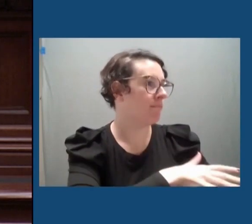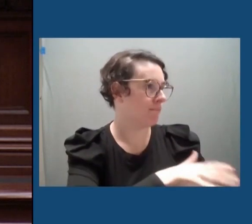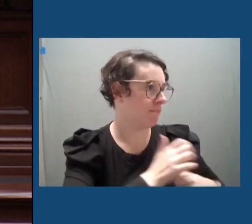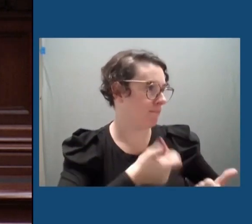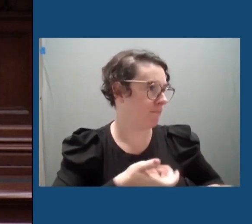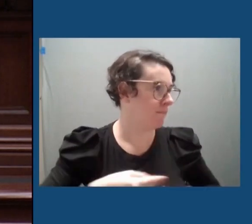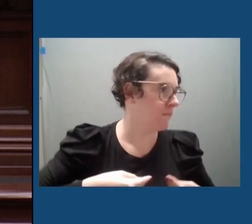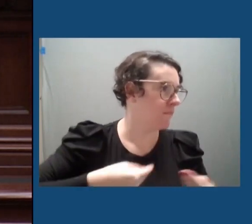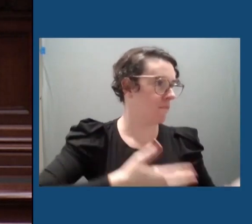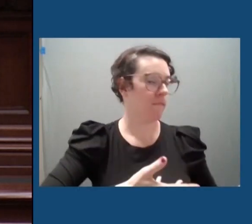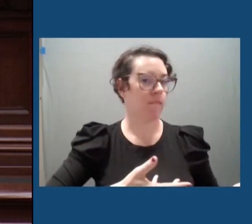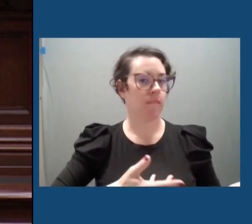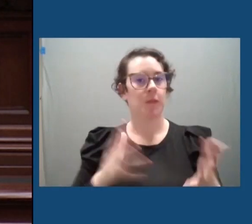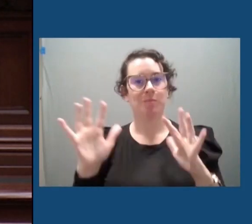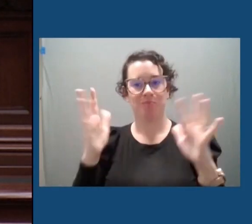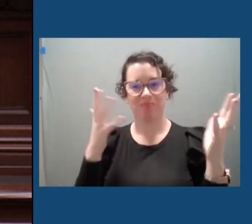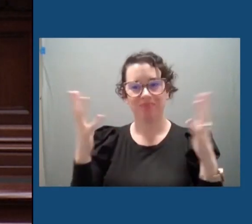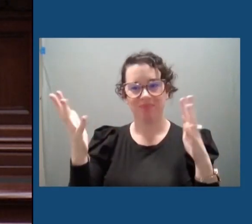Thank you.